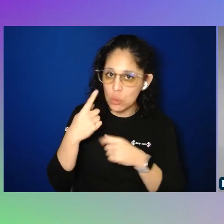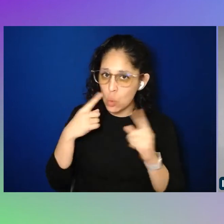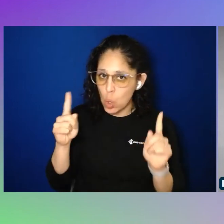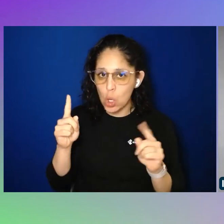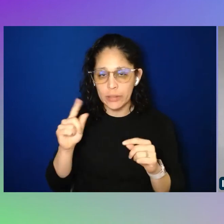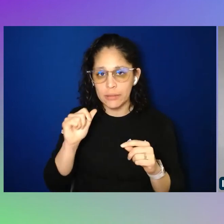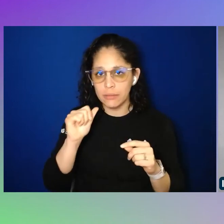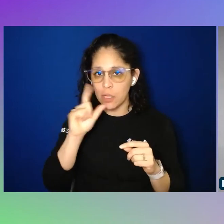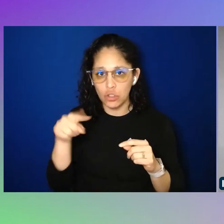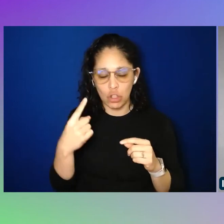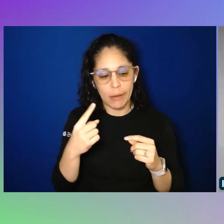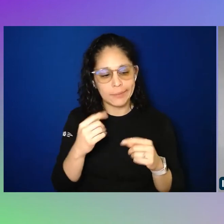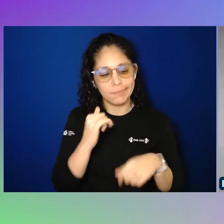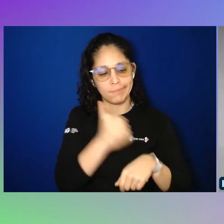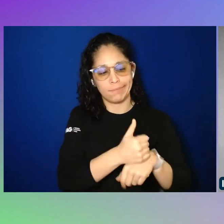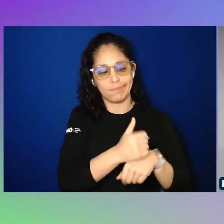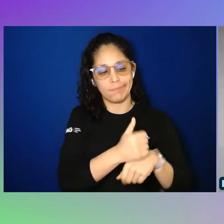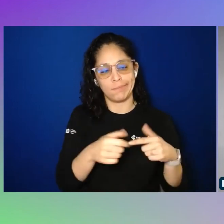So